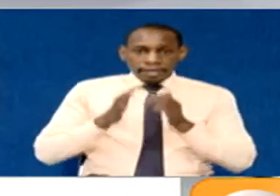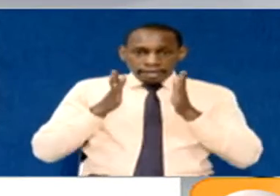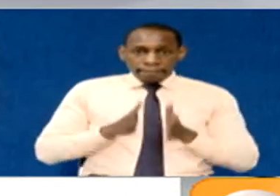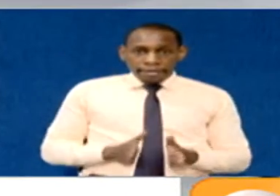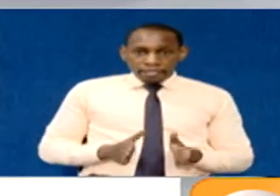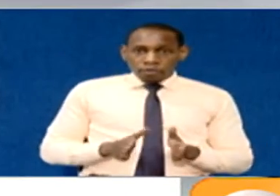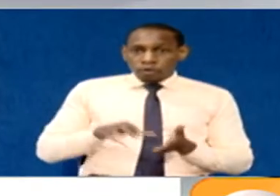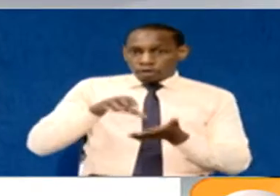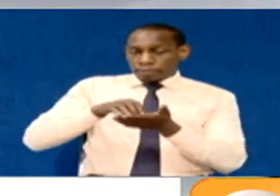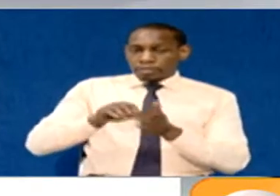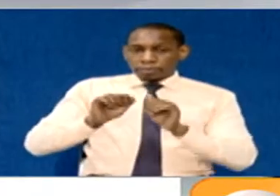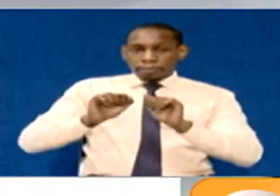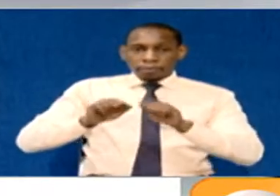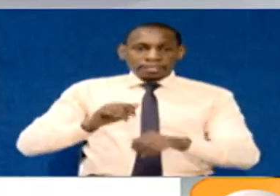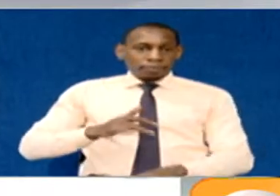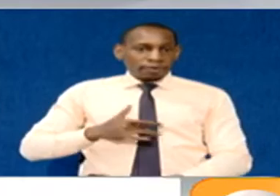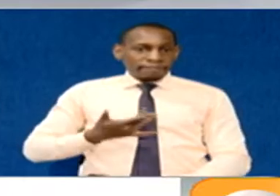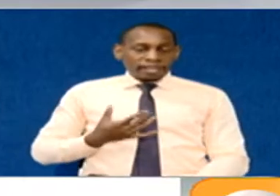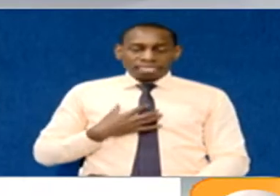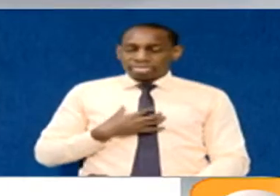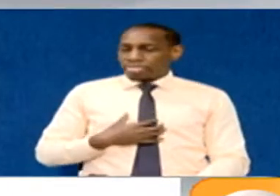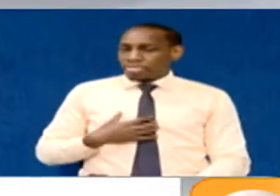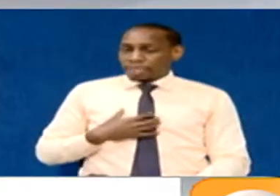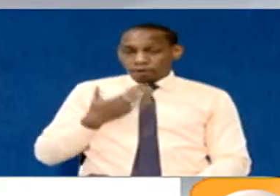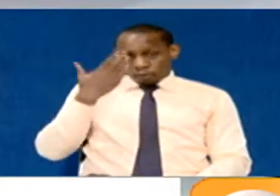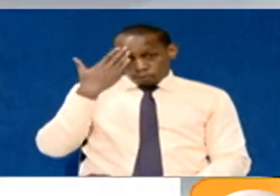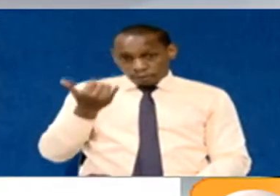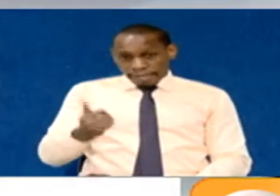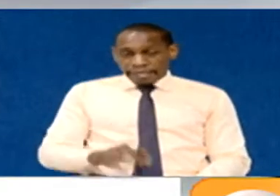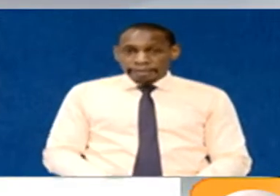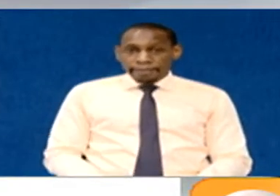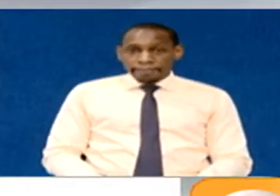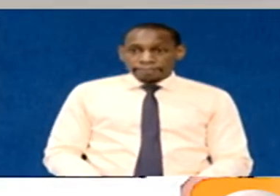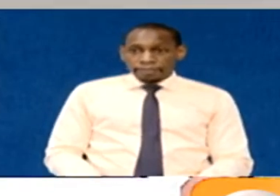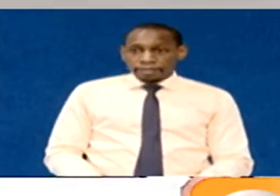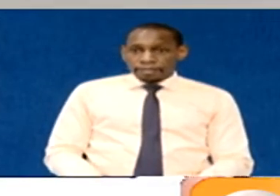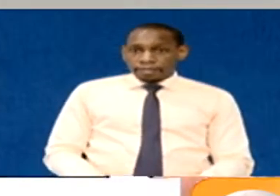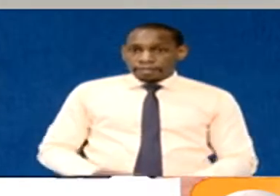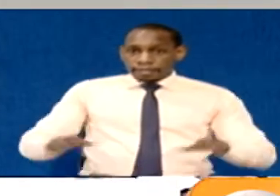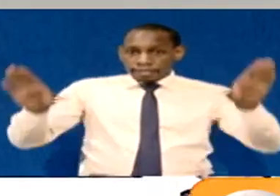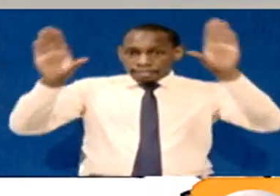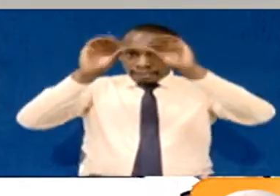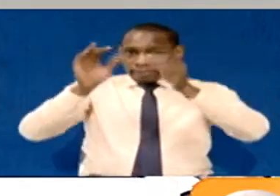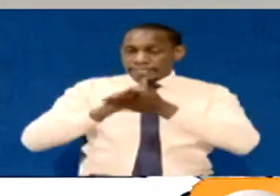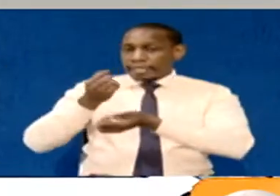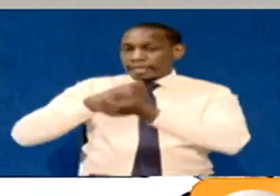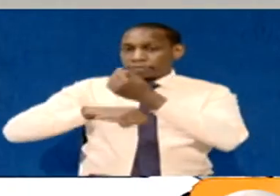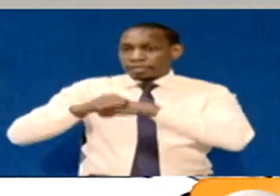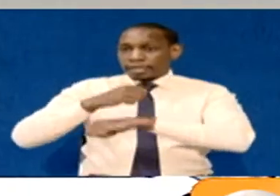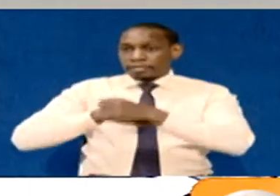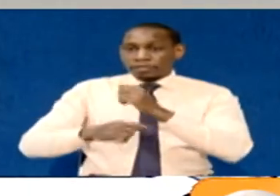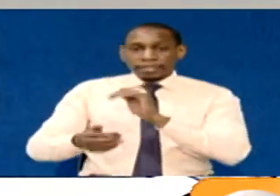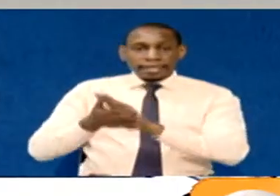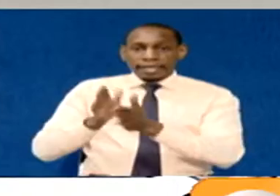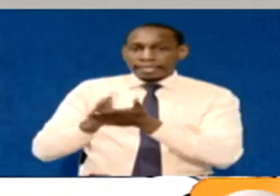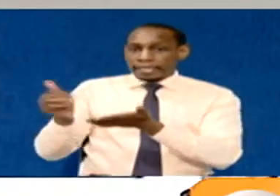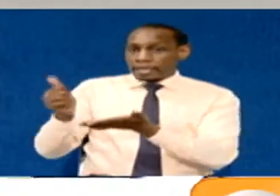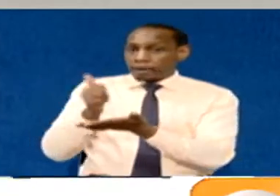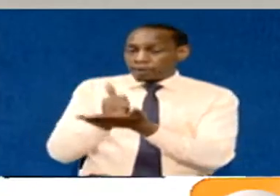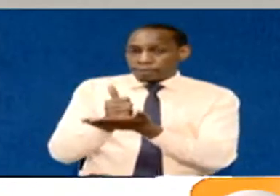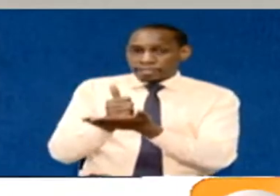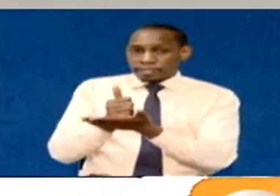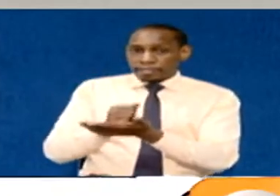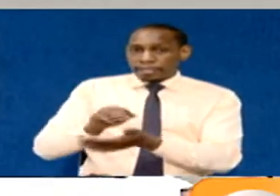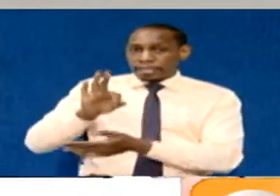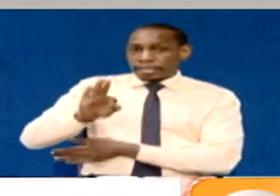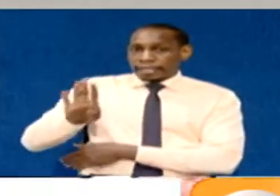level, probably he would feel slighted, because why is it that the president probably didn't even appoint those